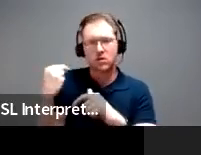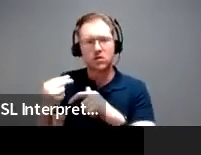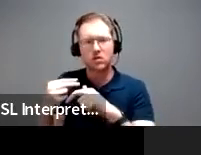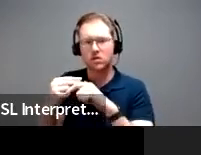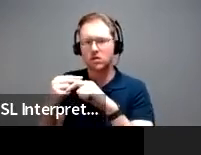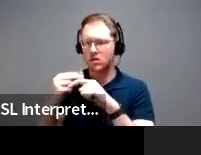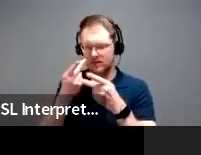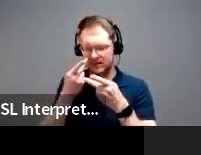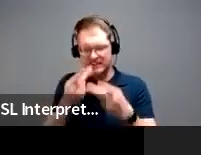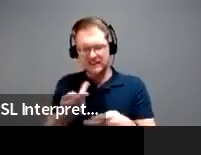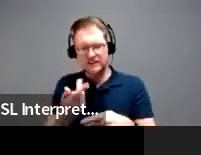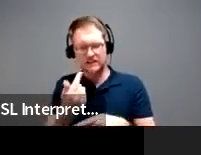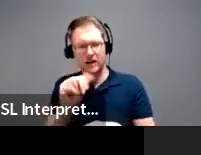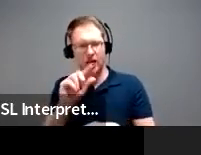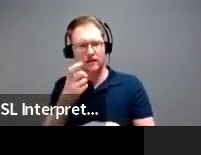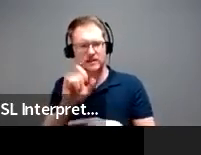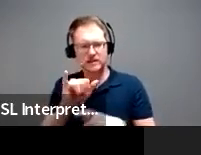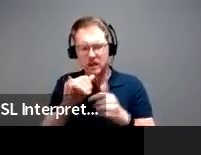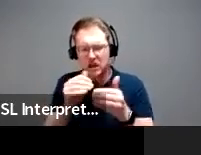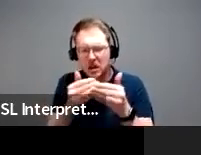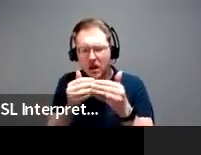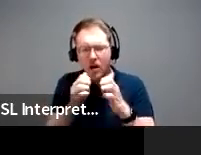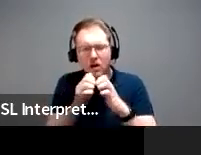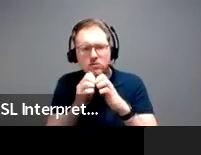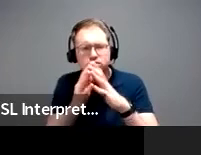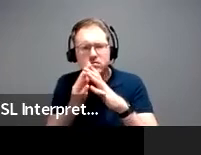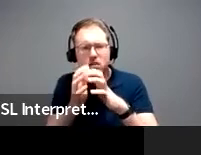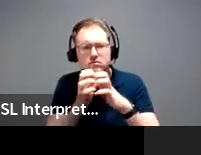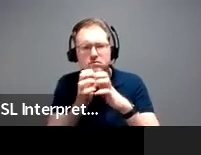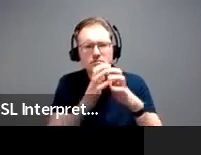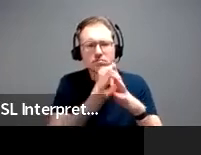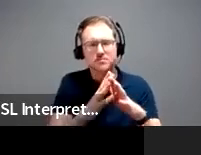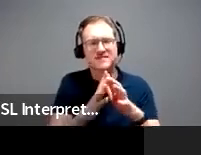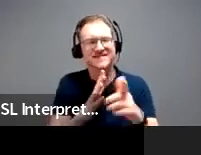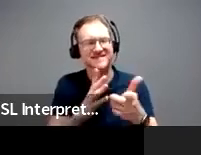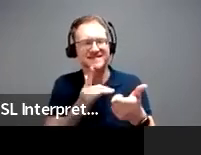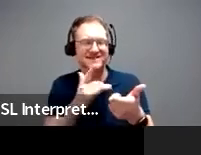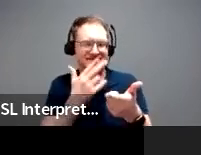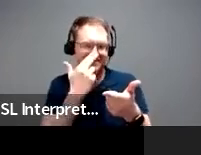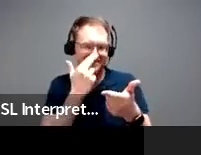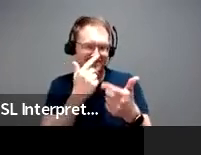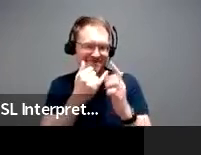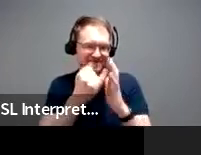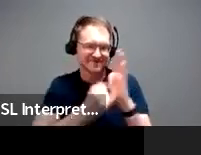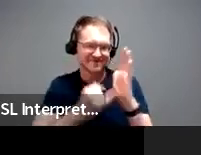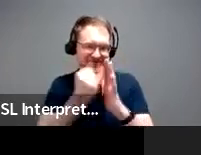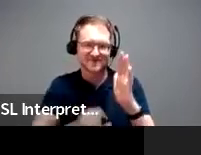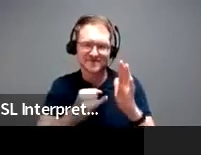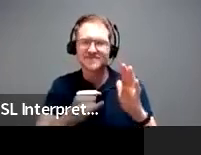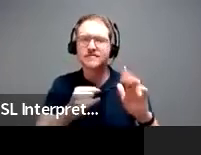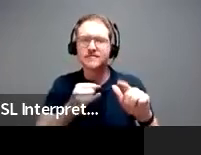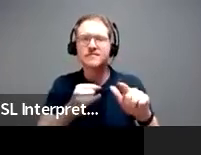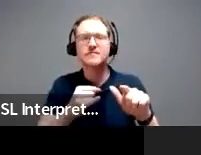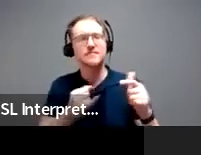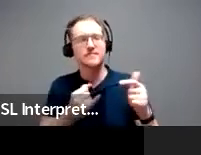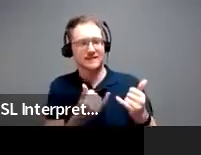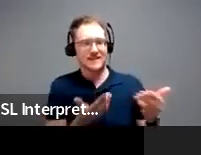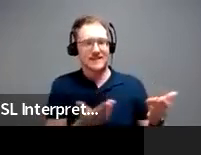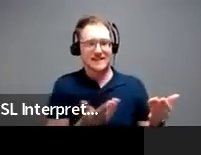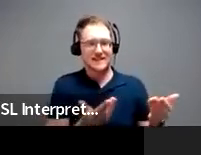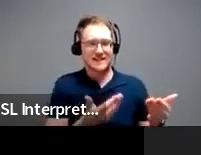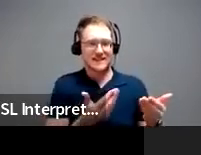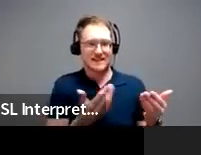formation. In this funny, strange plot, we are here today where the James Webb Space Telescope icon is